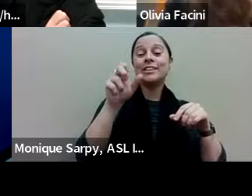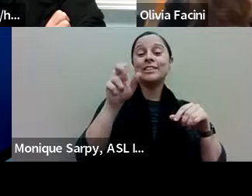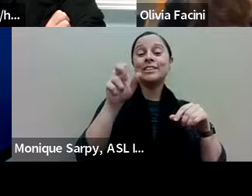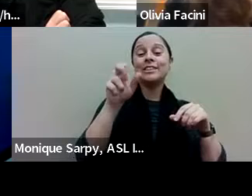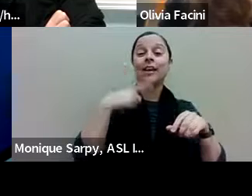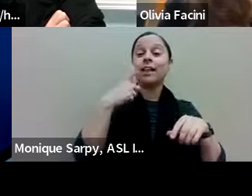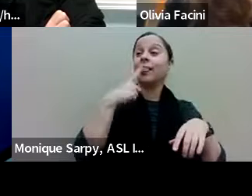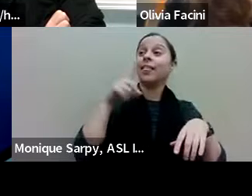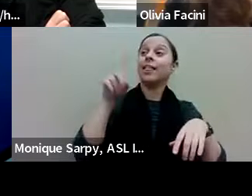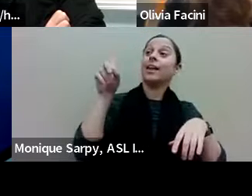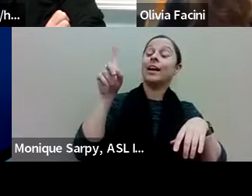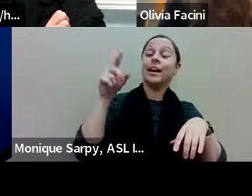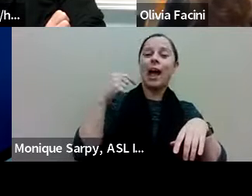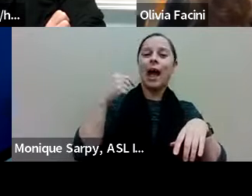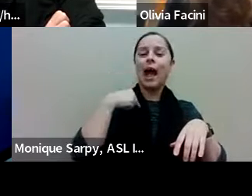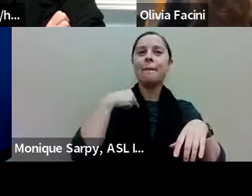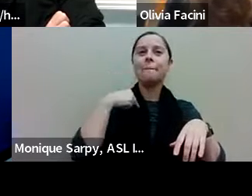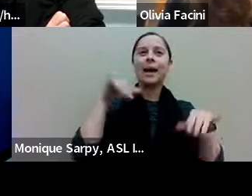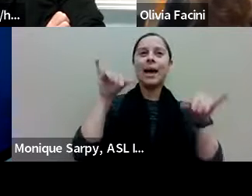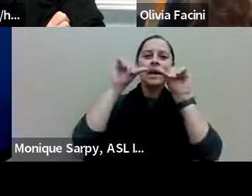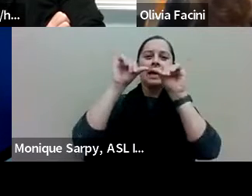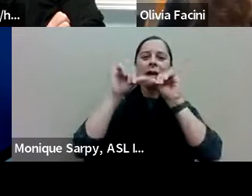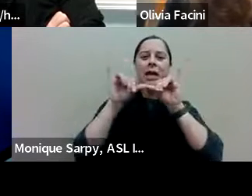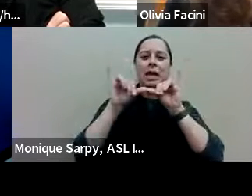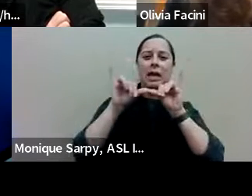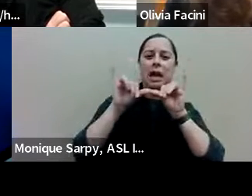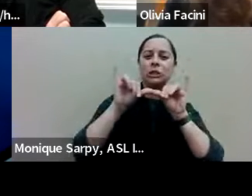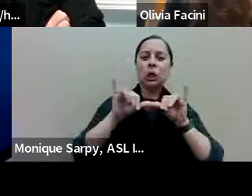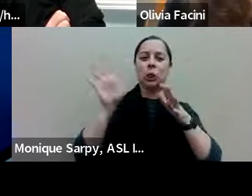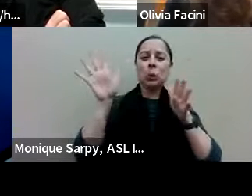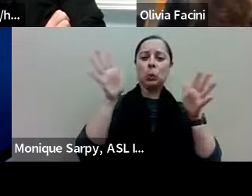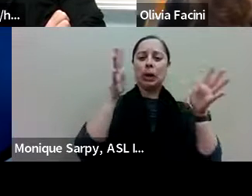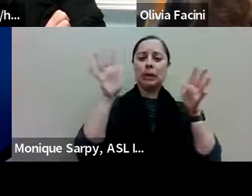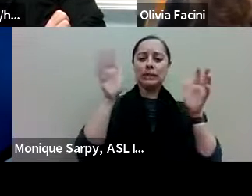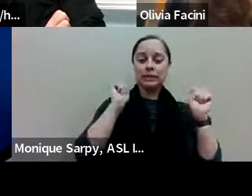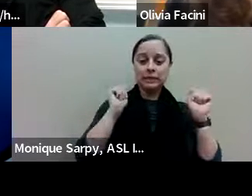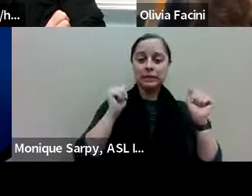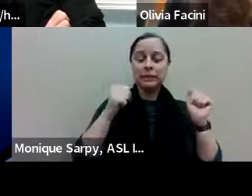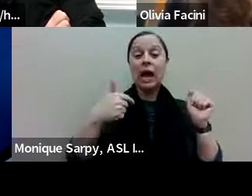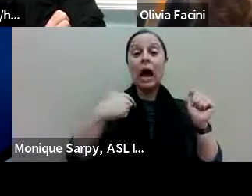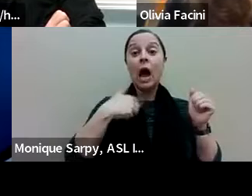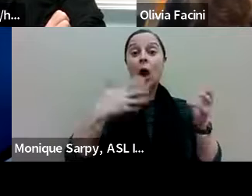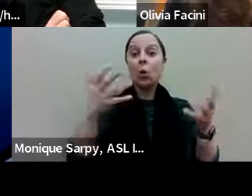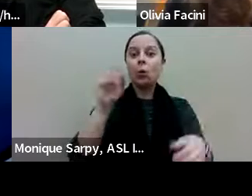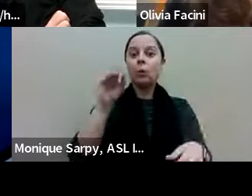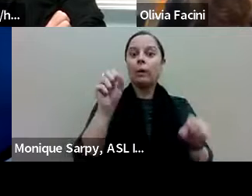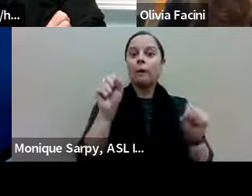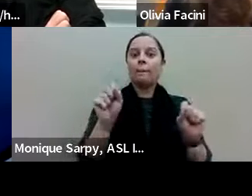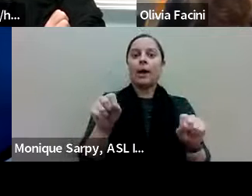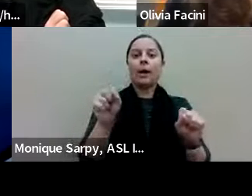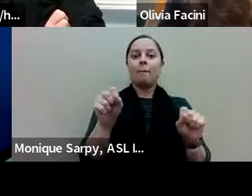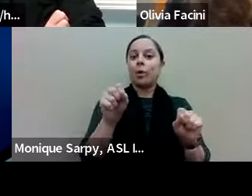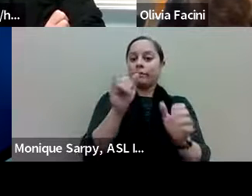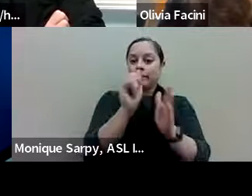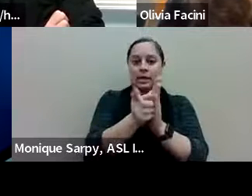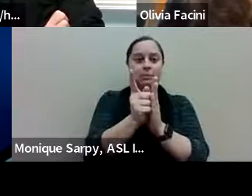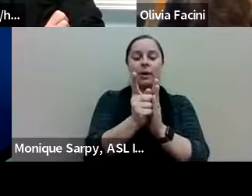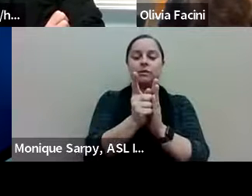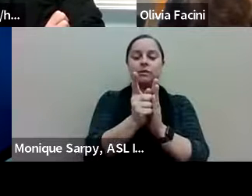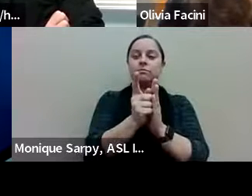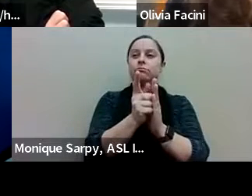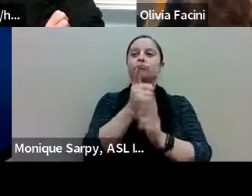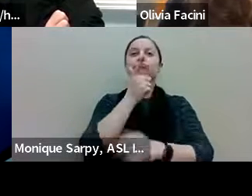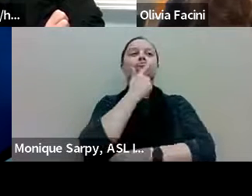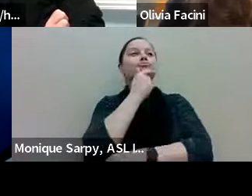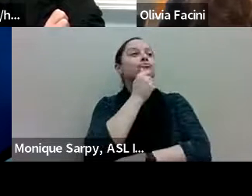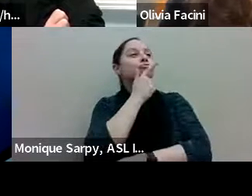finger like I'm gauging the wind, okay? And so I would love to be able to very last minute just pick any